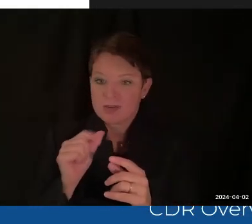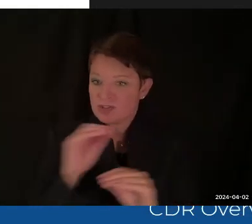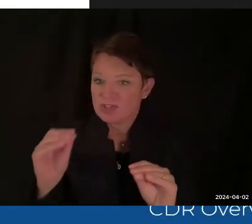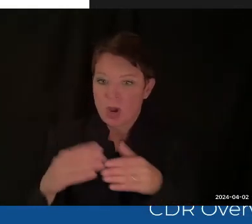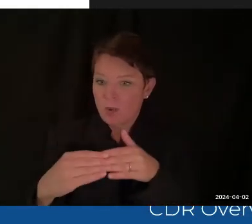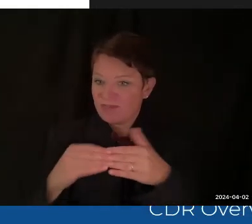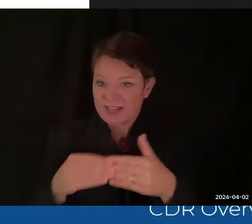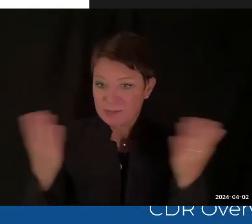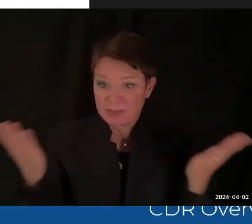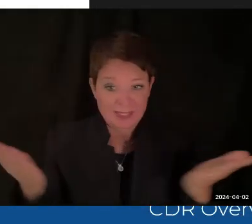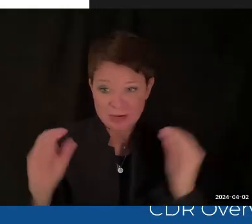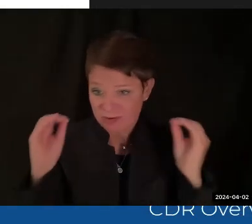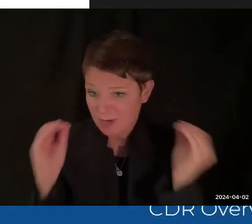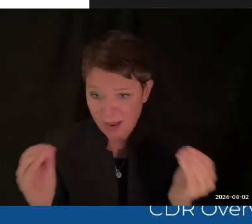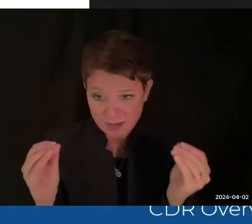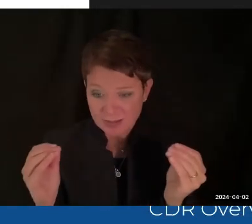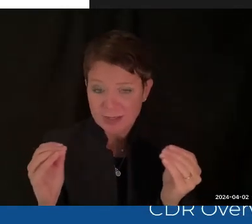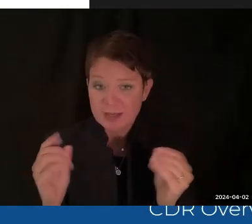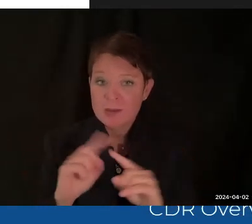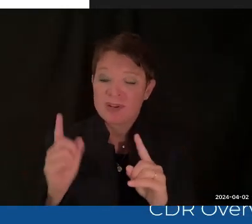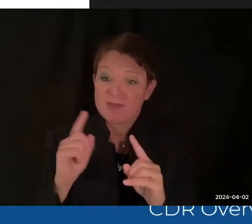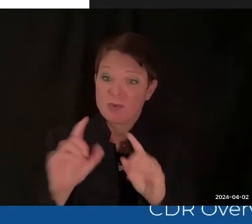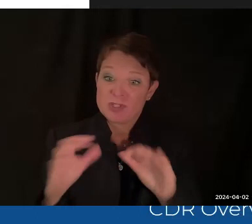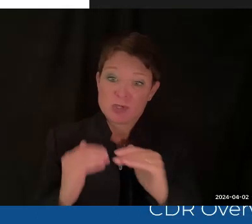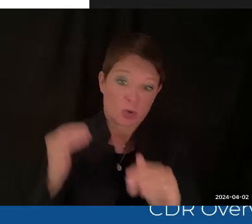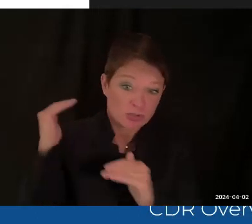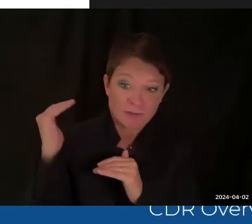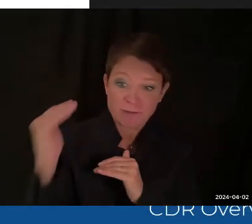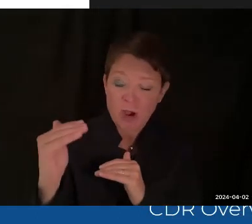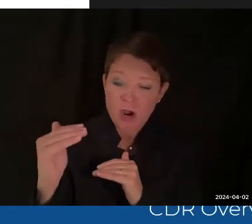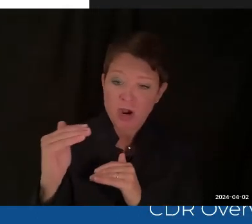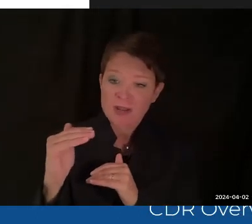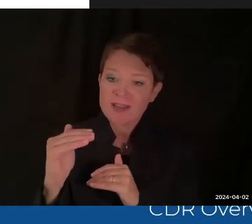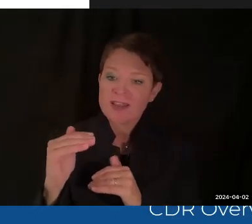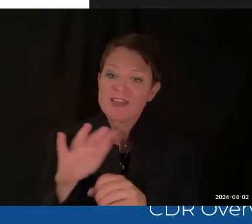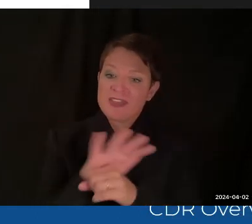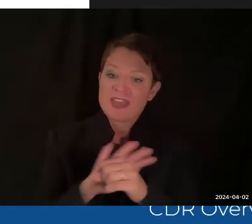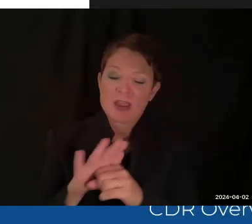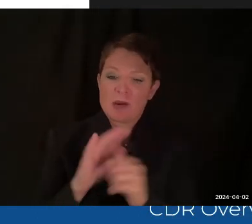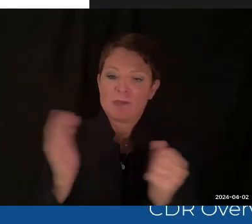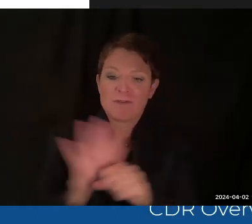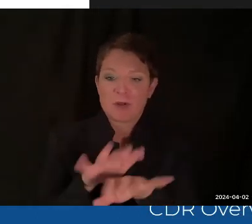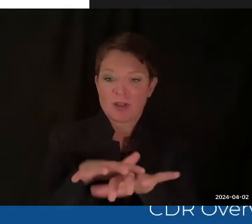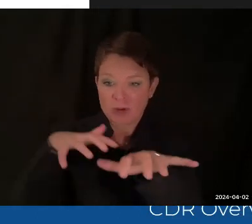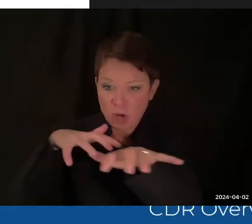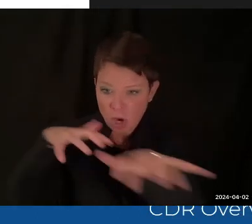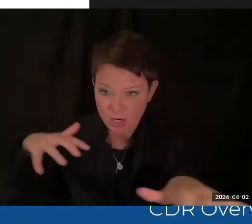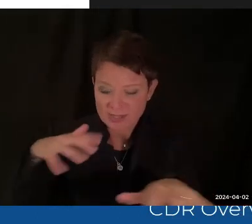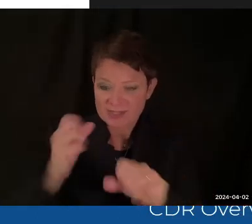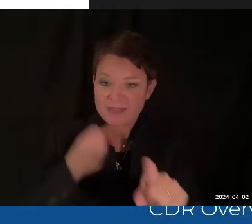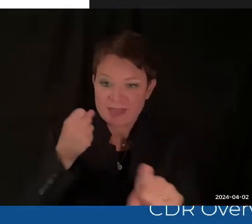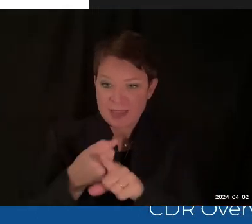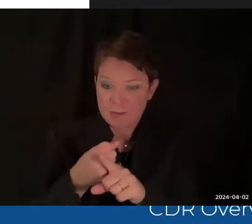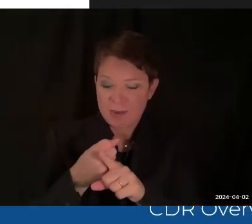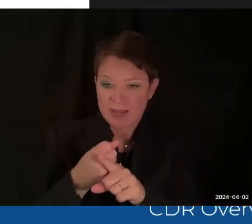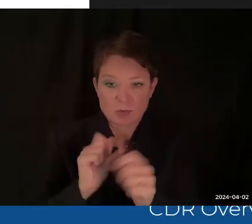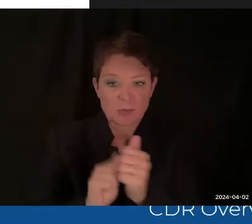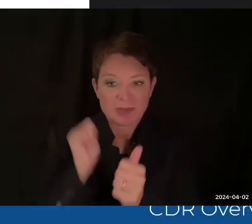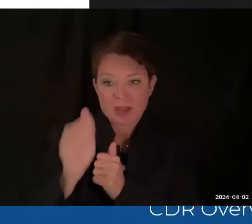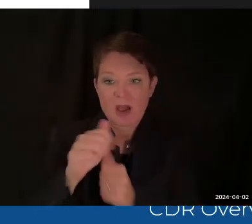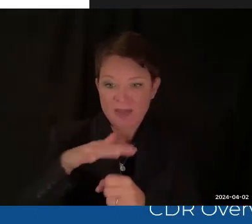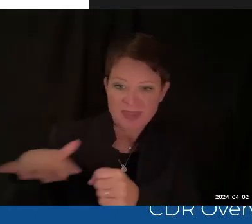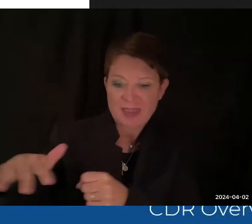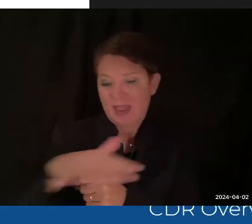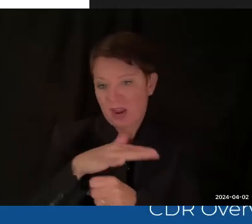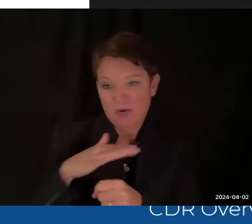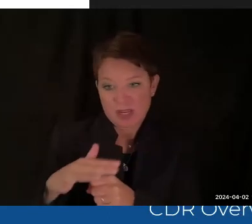error here, and if we go too far, the area is going to be crowded with cars, and the impact is going to extend far beyond the area